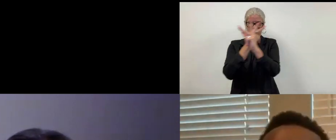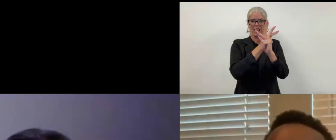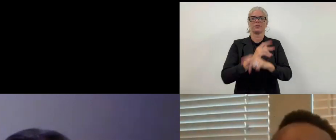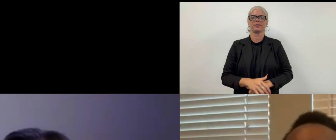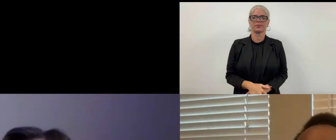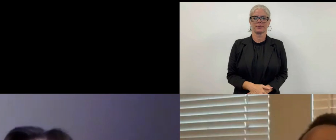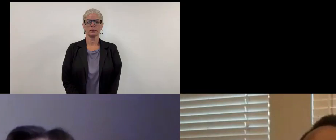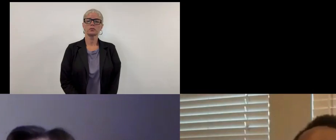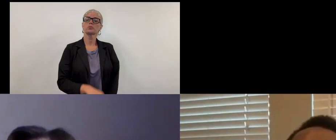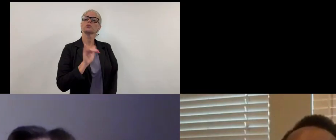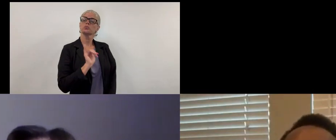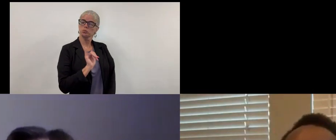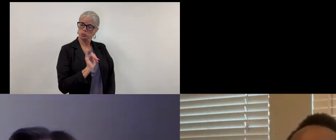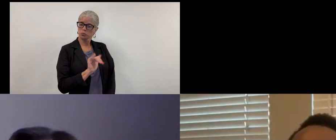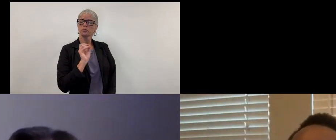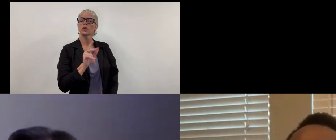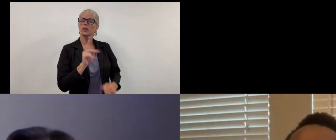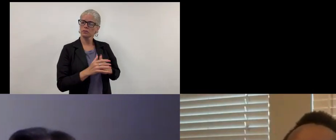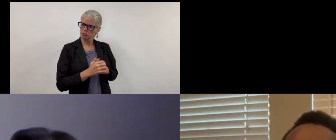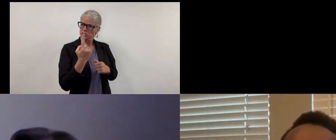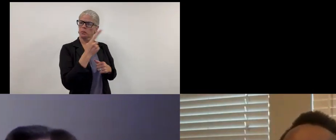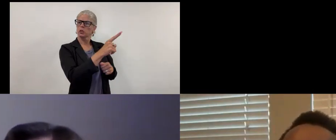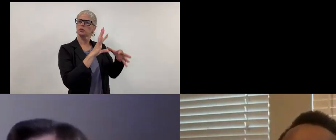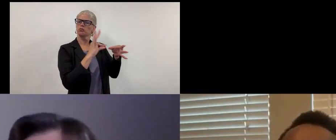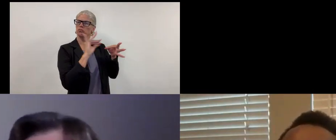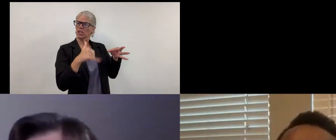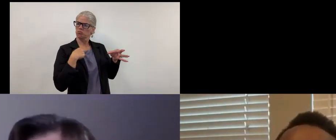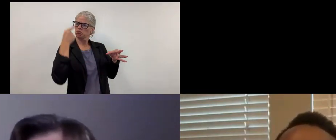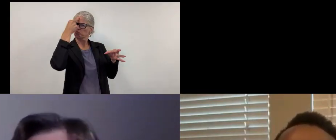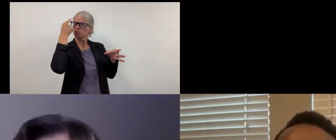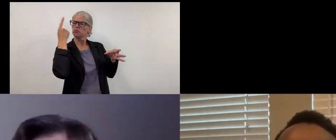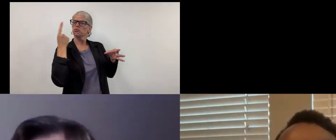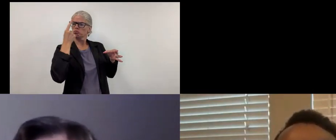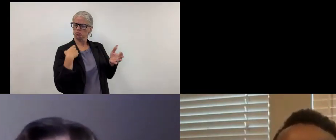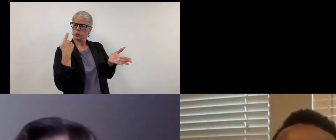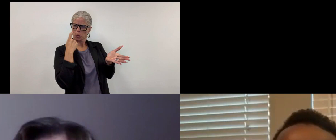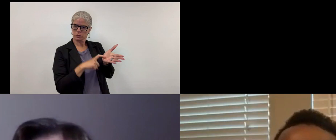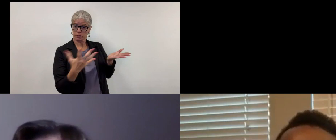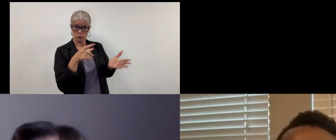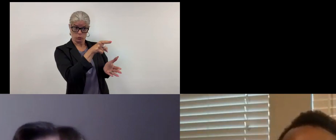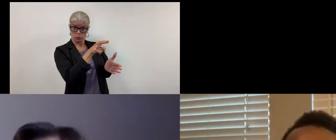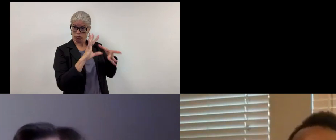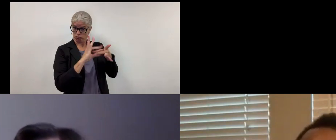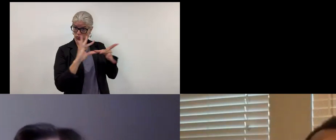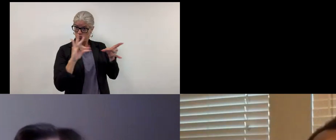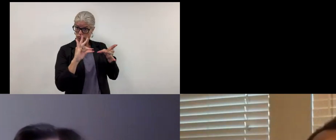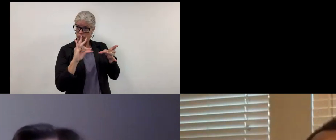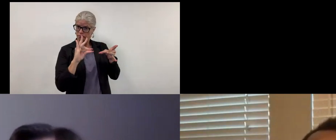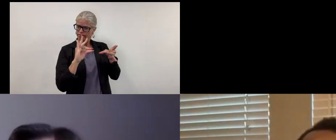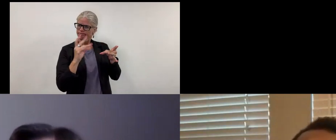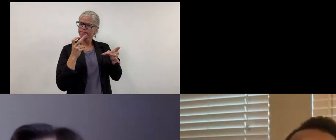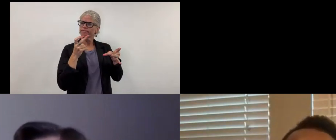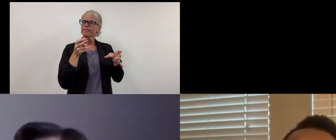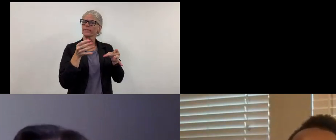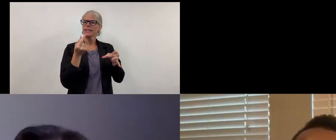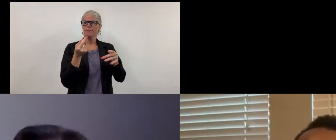not? So something you said in there, something stood out to me. Well, all of it stood out to me, but something in